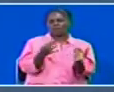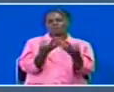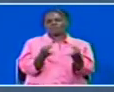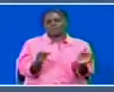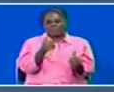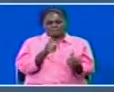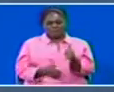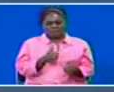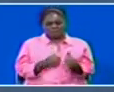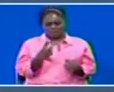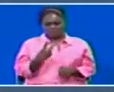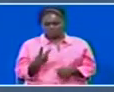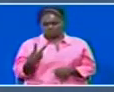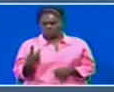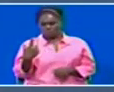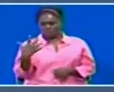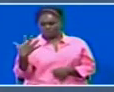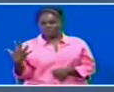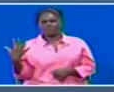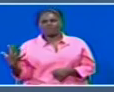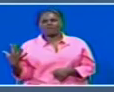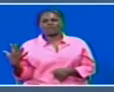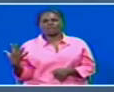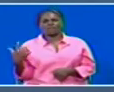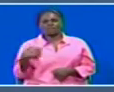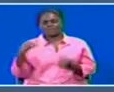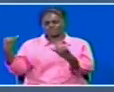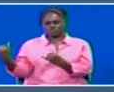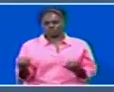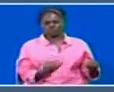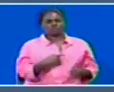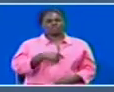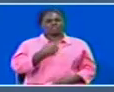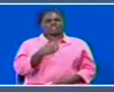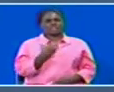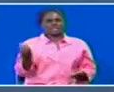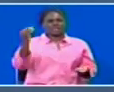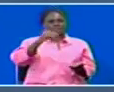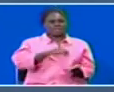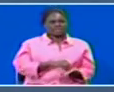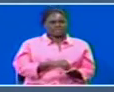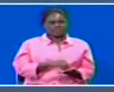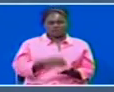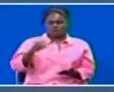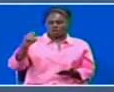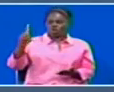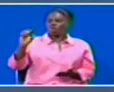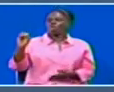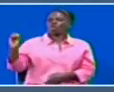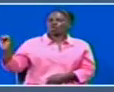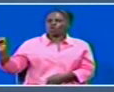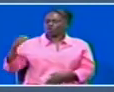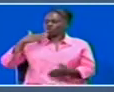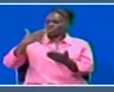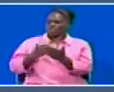so. The SMS number is 22155. Let me reintroduce my panel to you tonight. We have Dr. Adam Oloo.